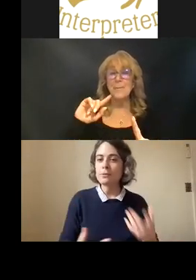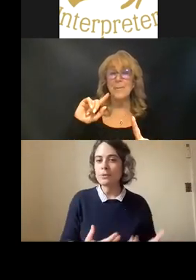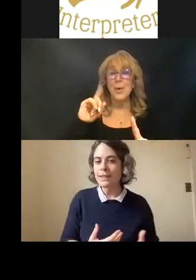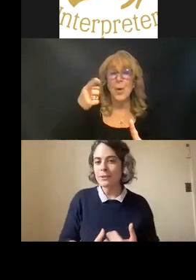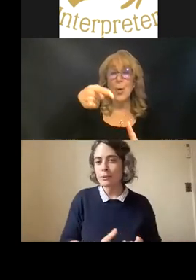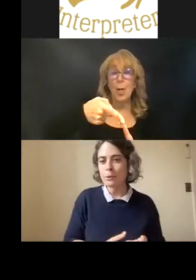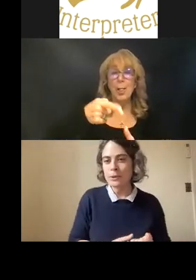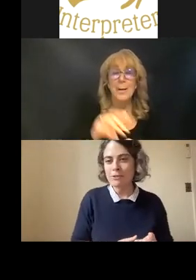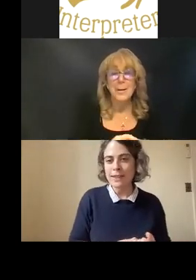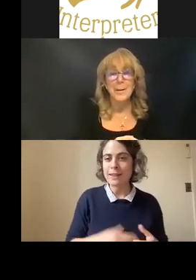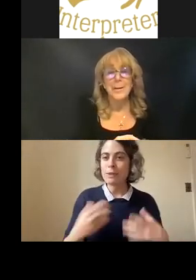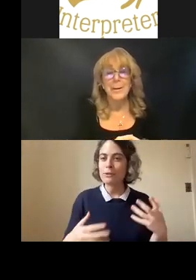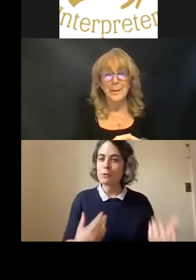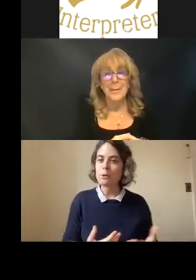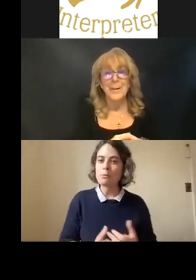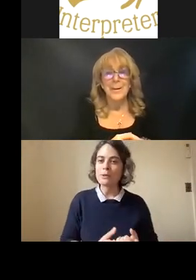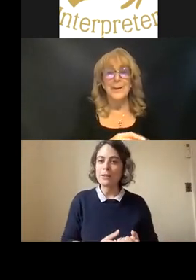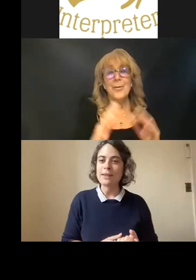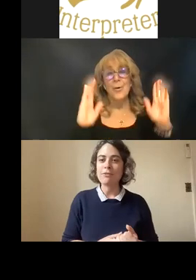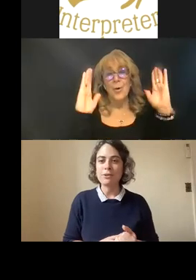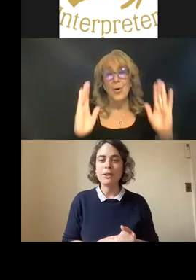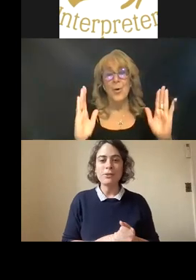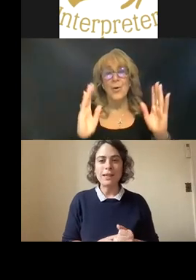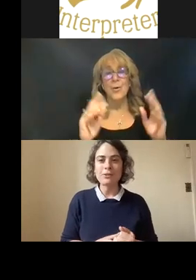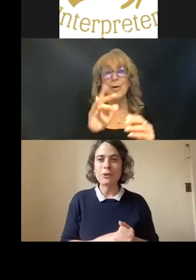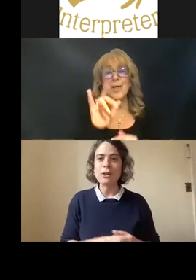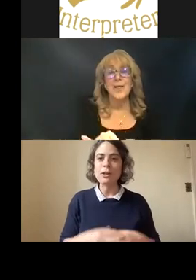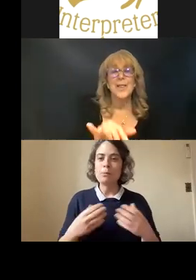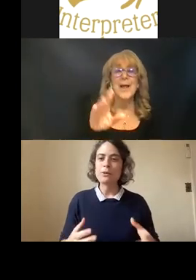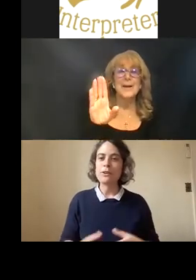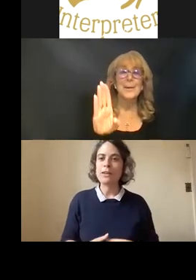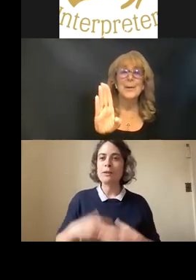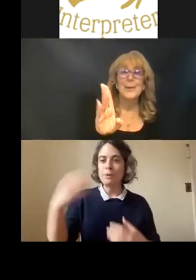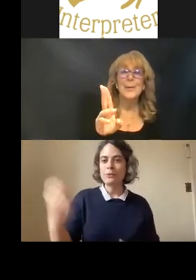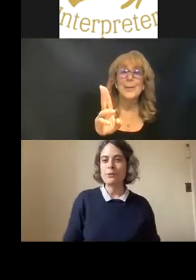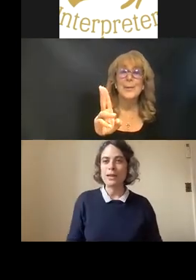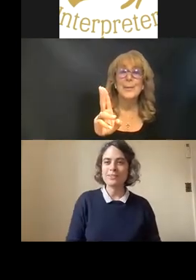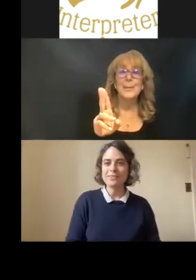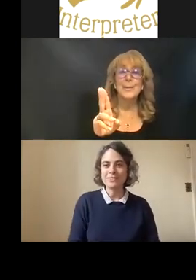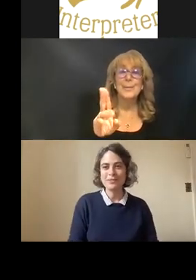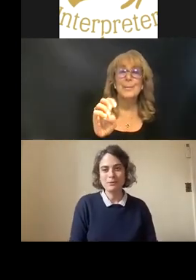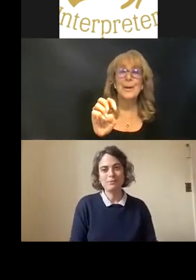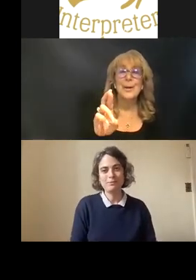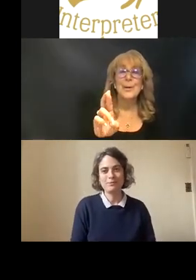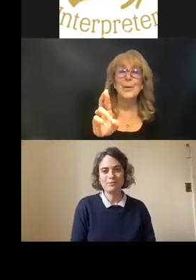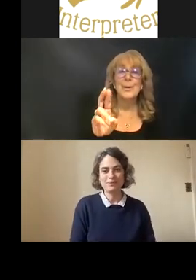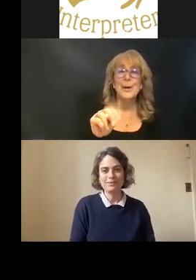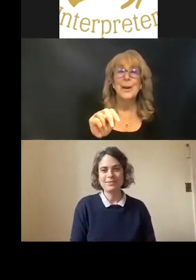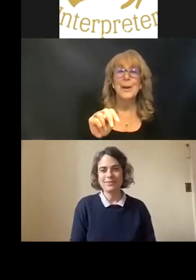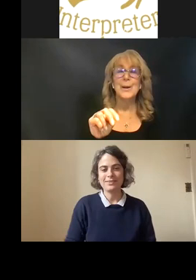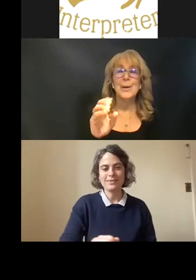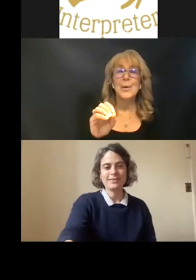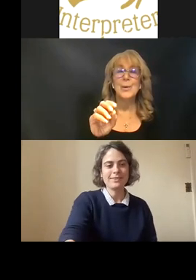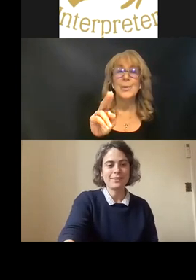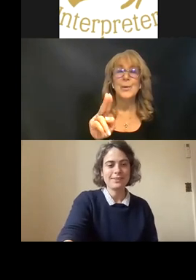this is related to the Bernoulli effect, and we can talk more about it after the lecture, but now back to you, Howard. Thank